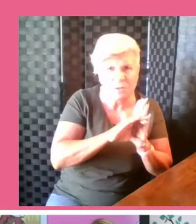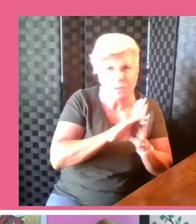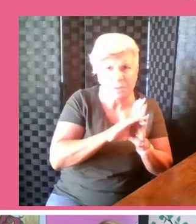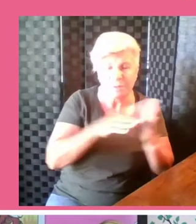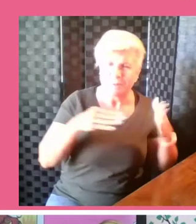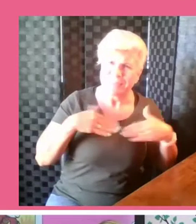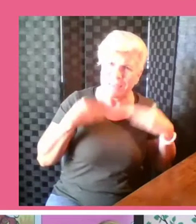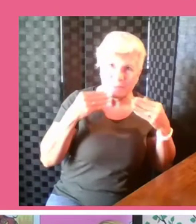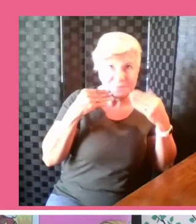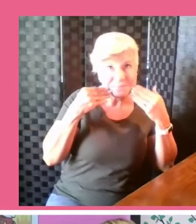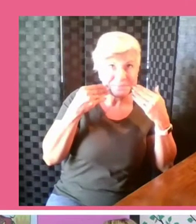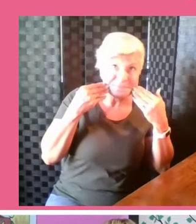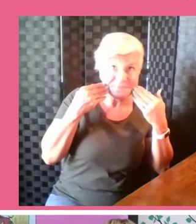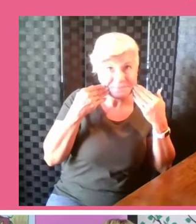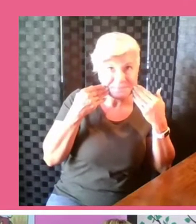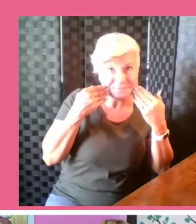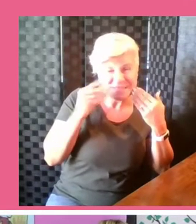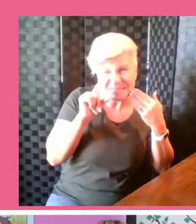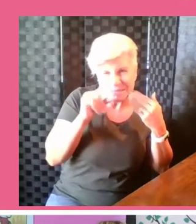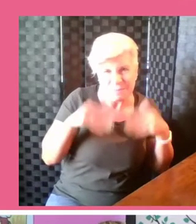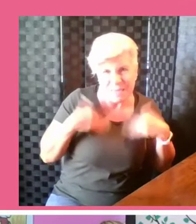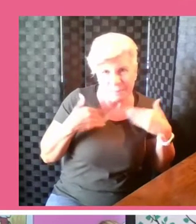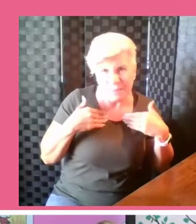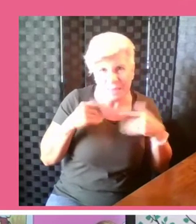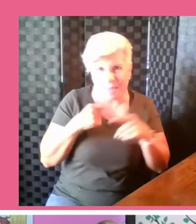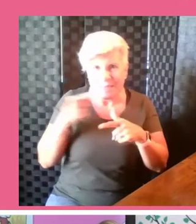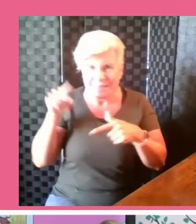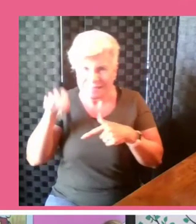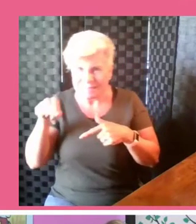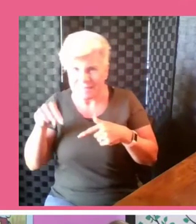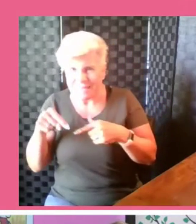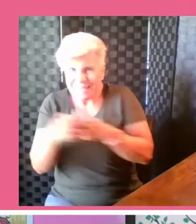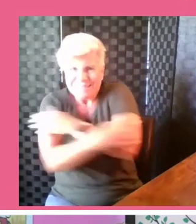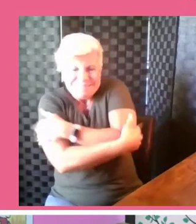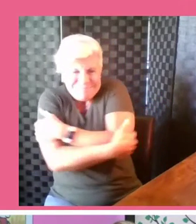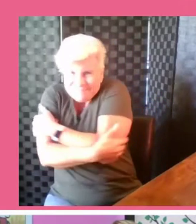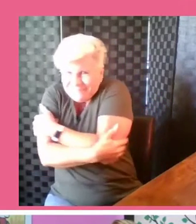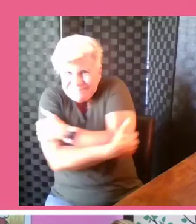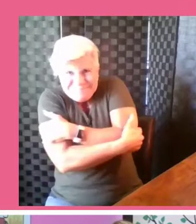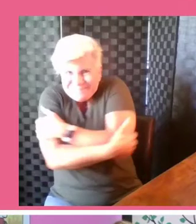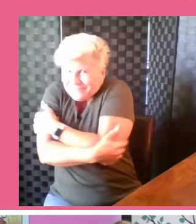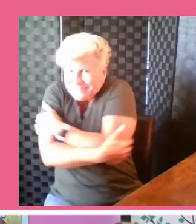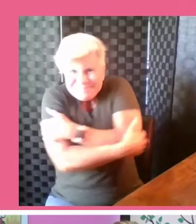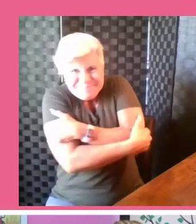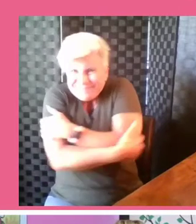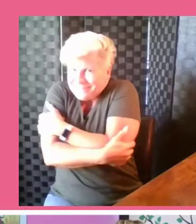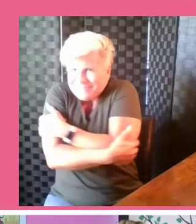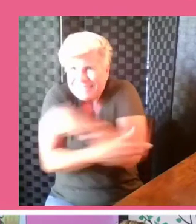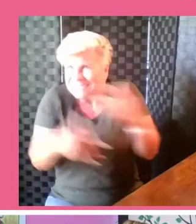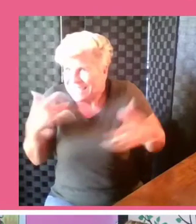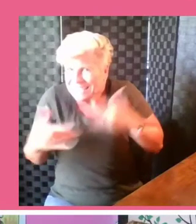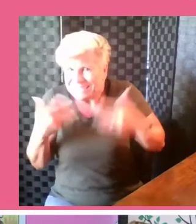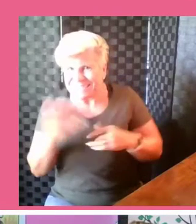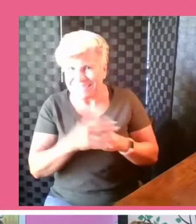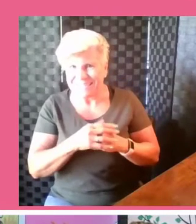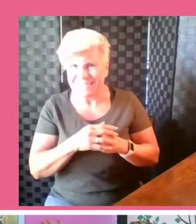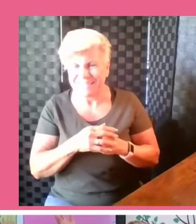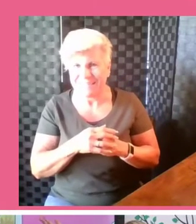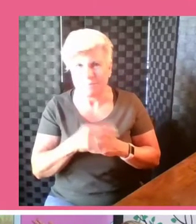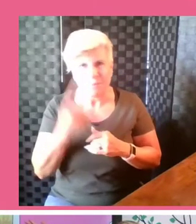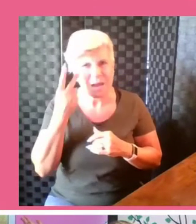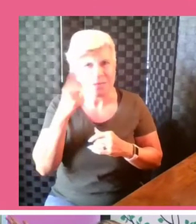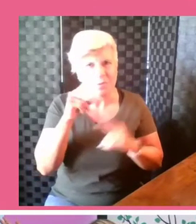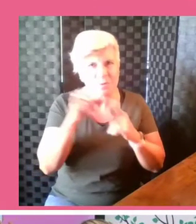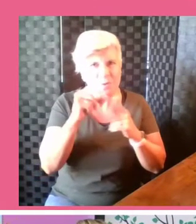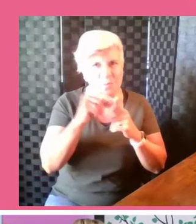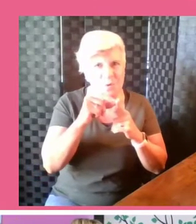a little happy, like, hey. And then in this last one, she's like hugging herself. She's so excited. When I look